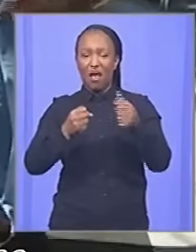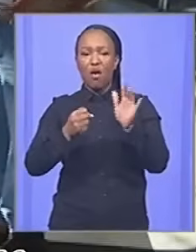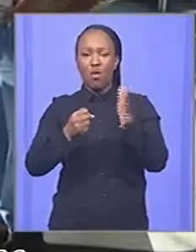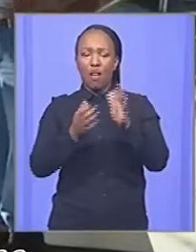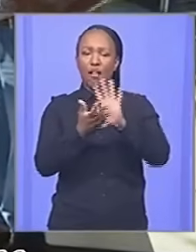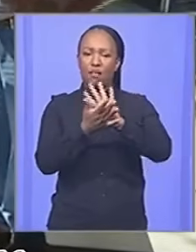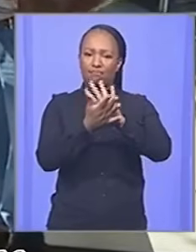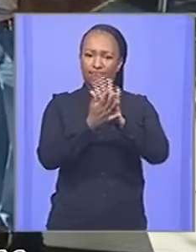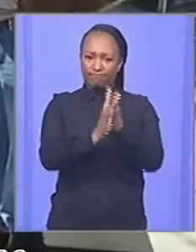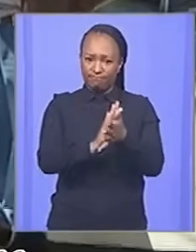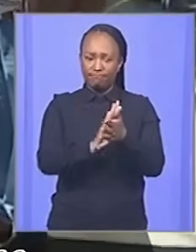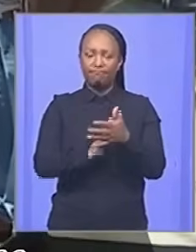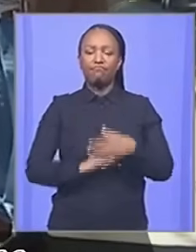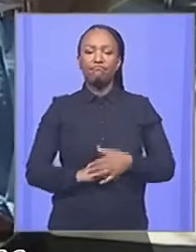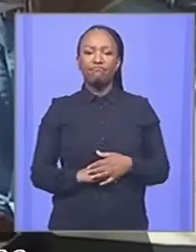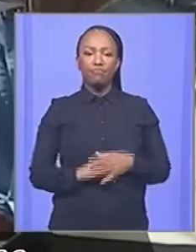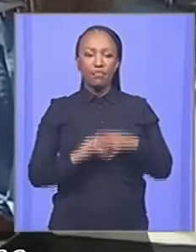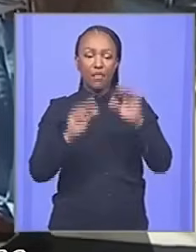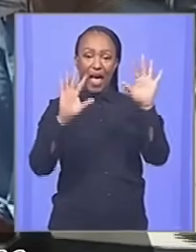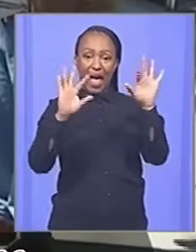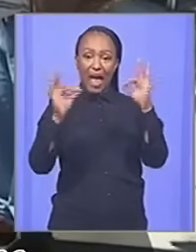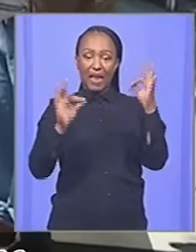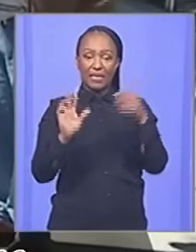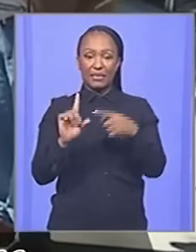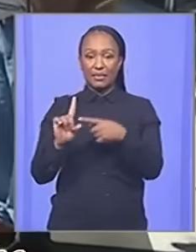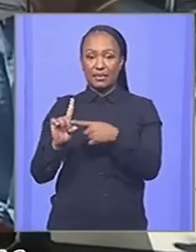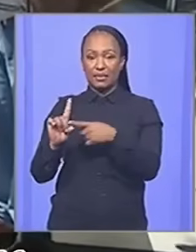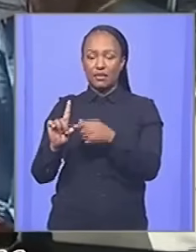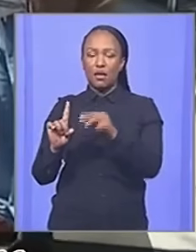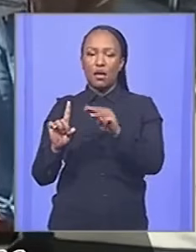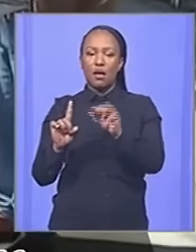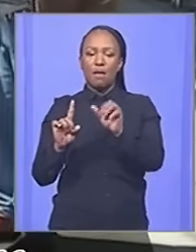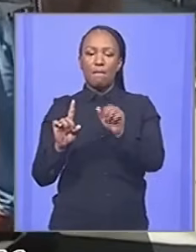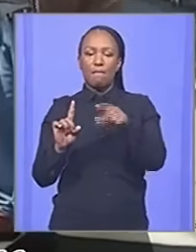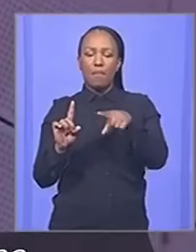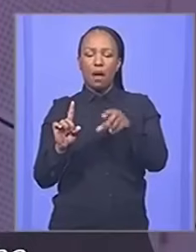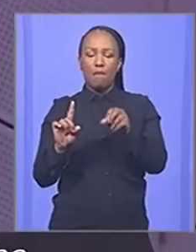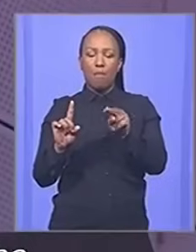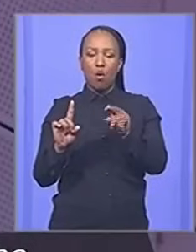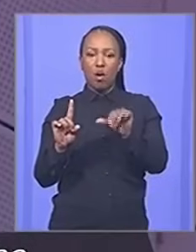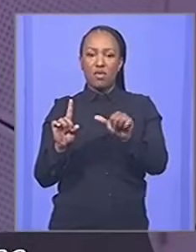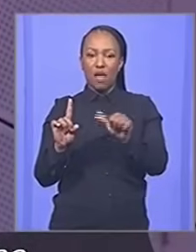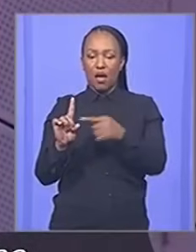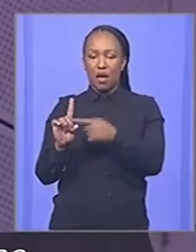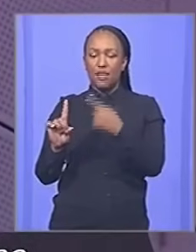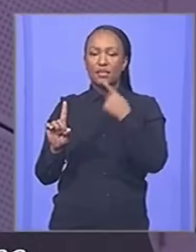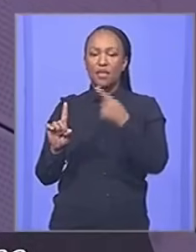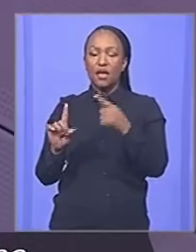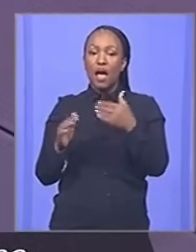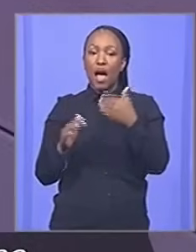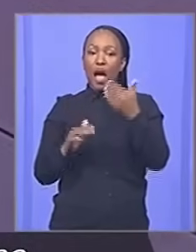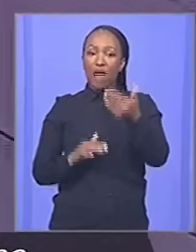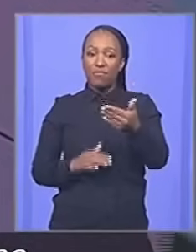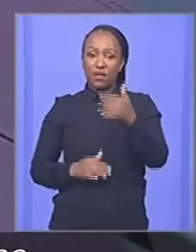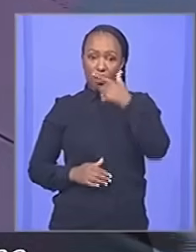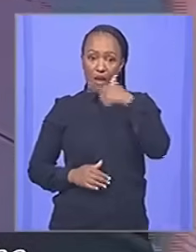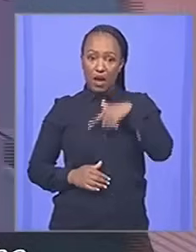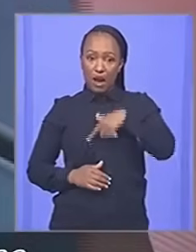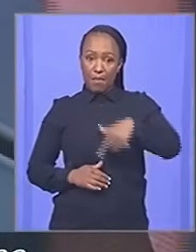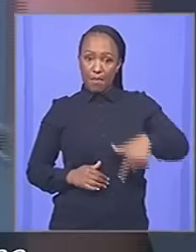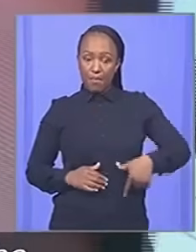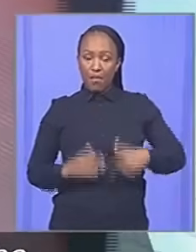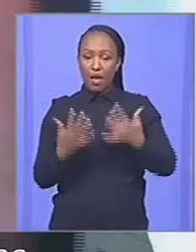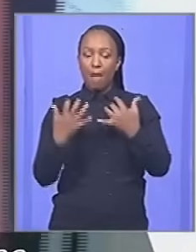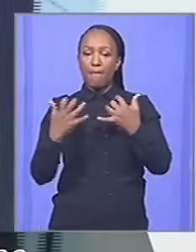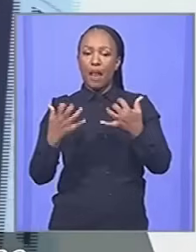wa dipolitiki Enoch Maponya o re ntlha ya gore mebaraka ya ditšhelete e šomile botse morago ga go enišwa ga maloko a palamente beke ya